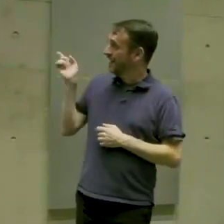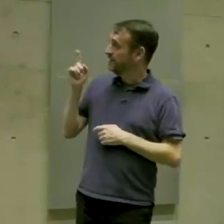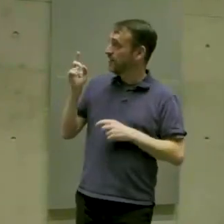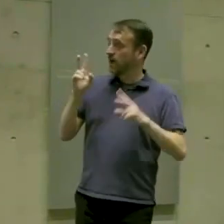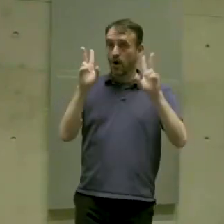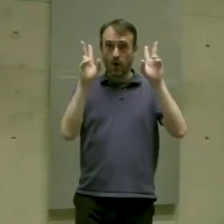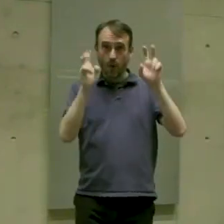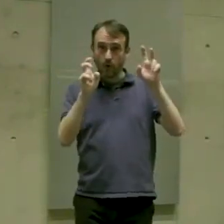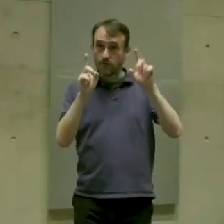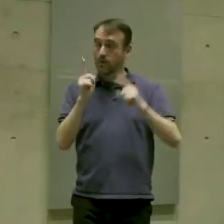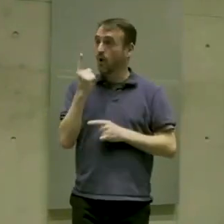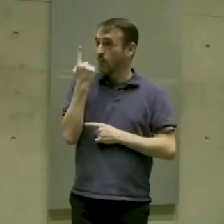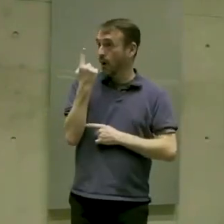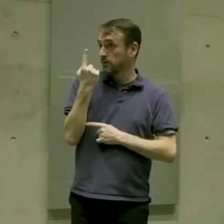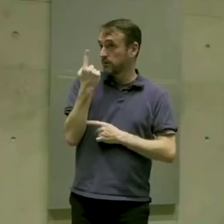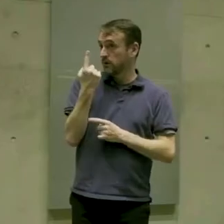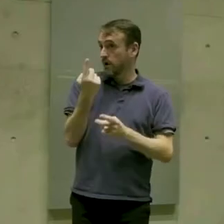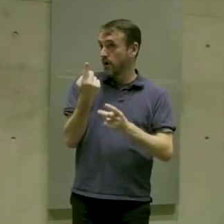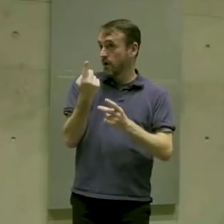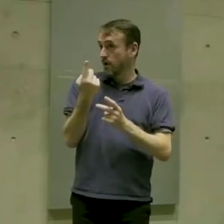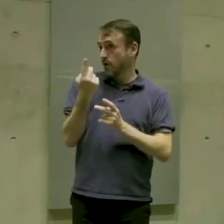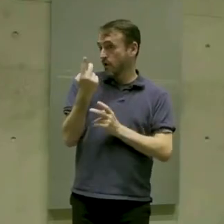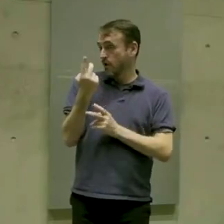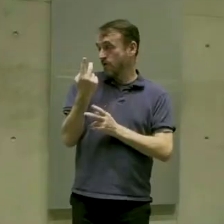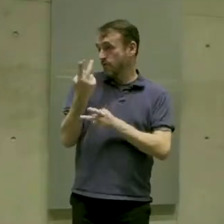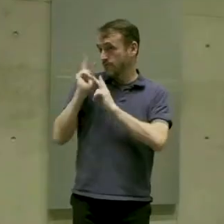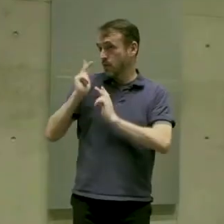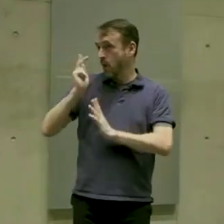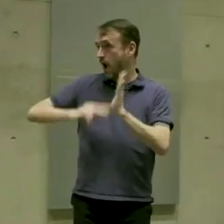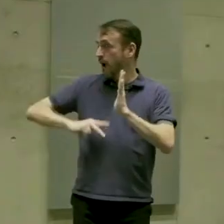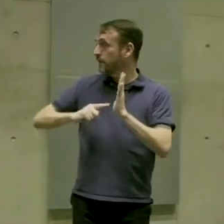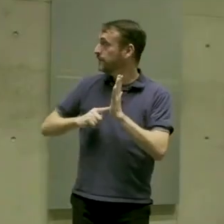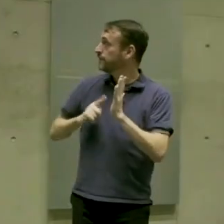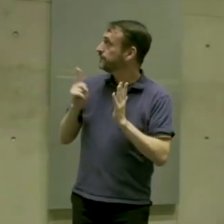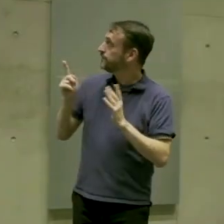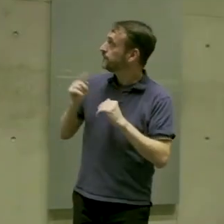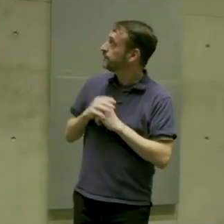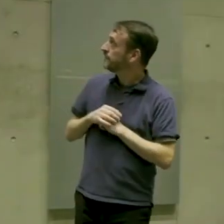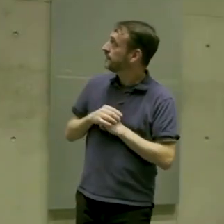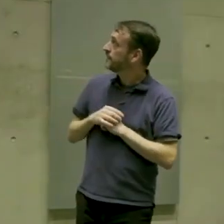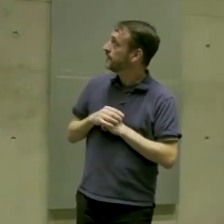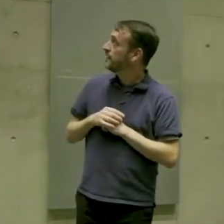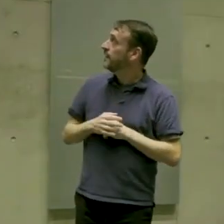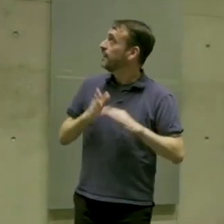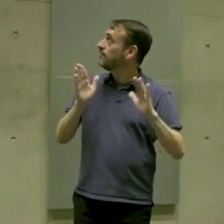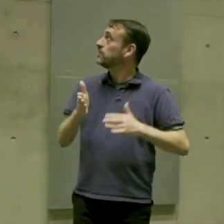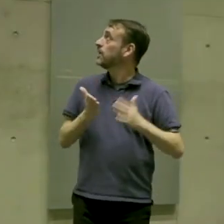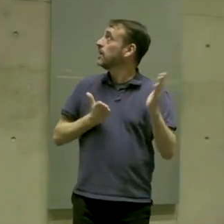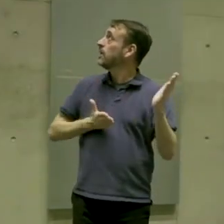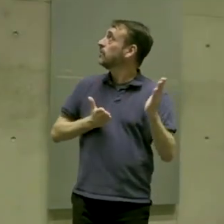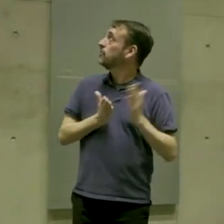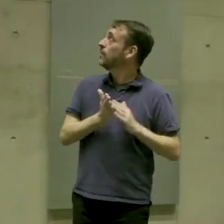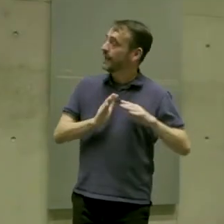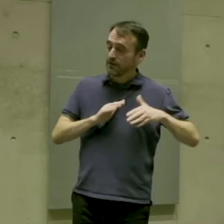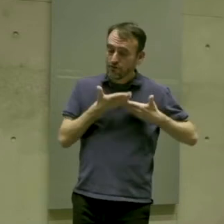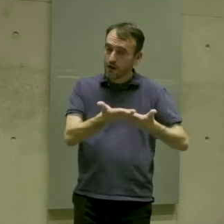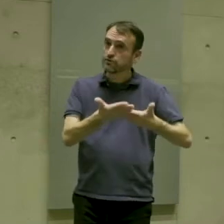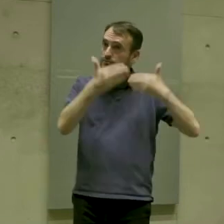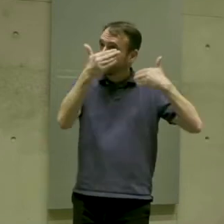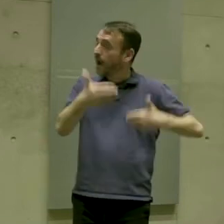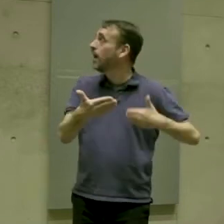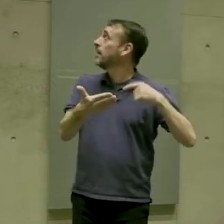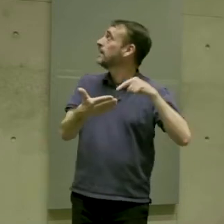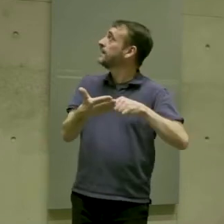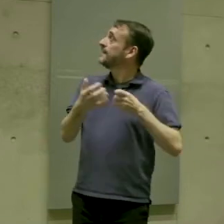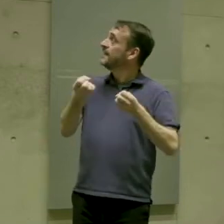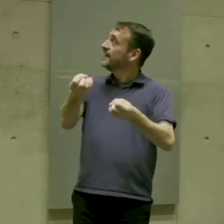from one review of it I found on the Interactive Fiction database. Eventually, after getting through that introduction bit, you're given